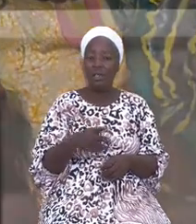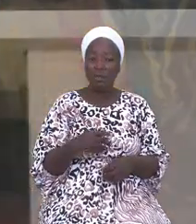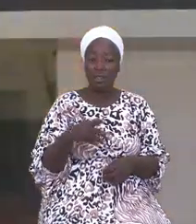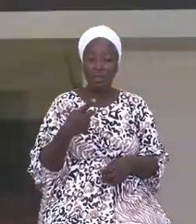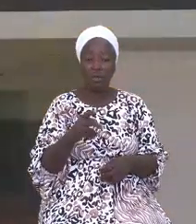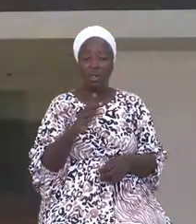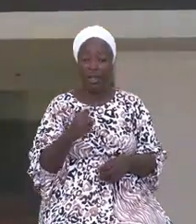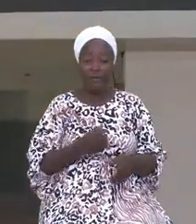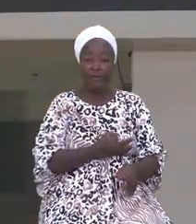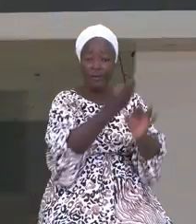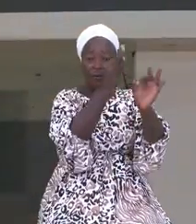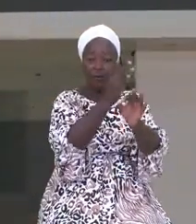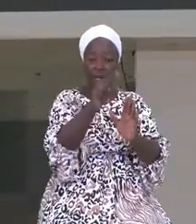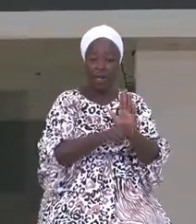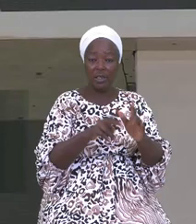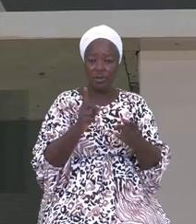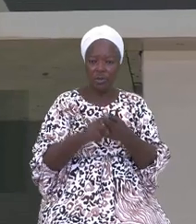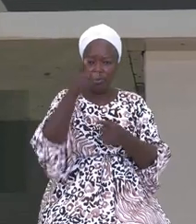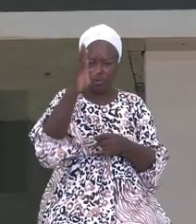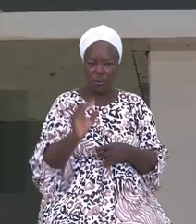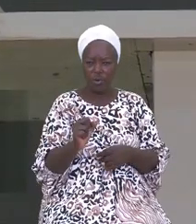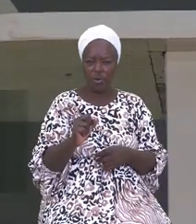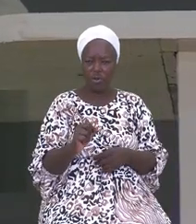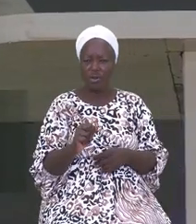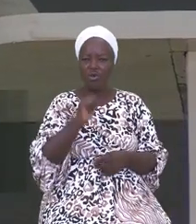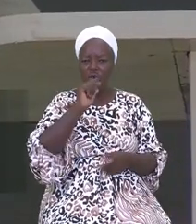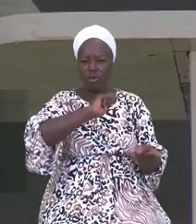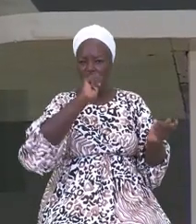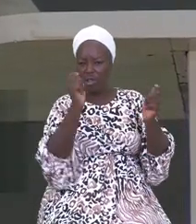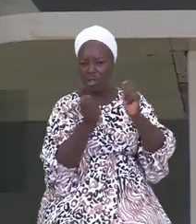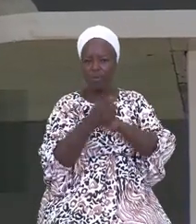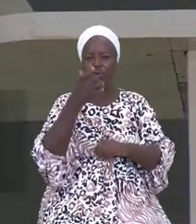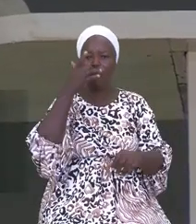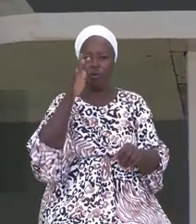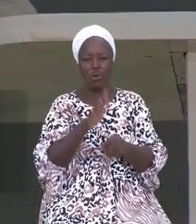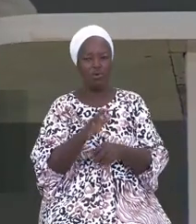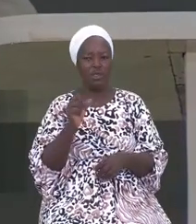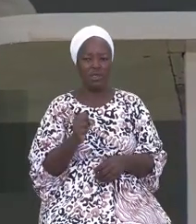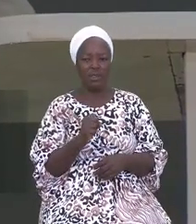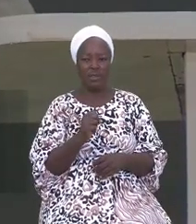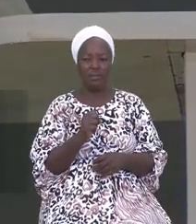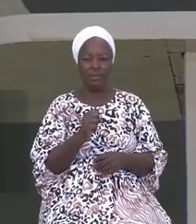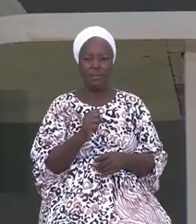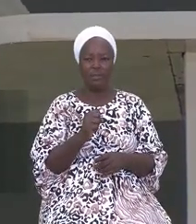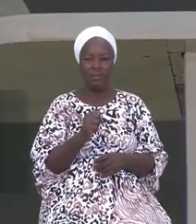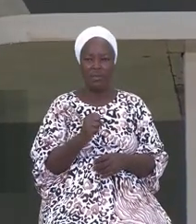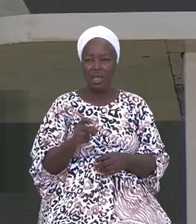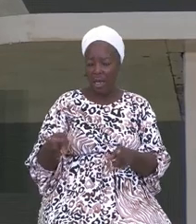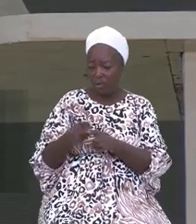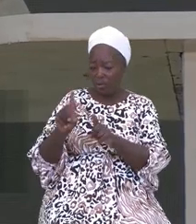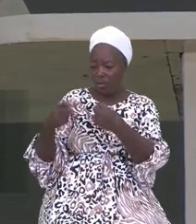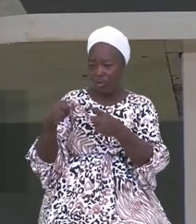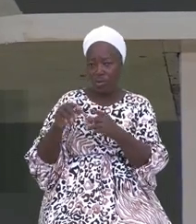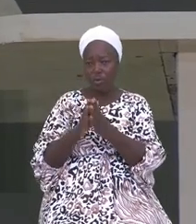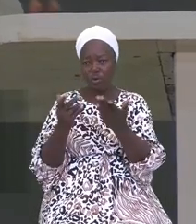look in your mind at the promises of God in Genesis, in Exodus, and come to